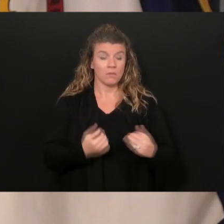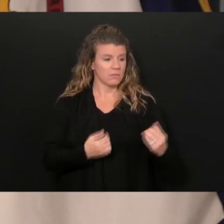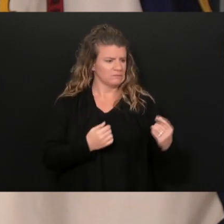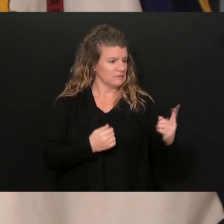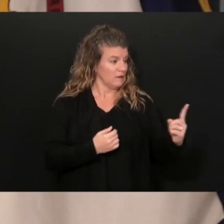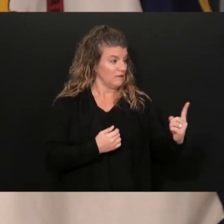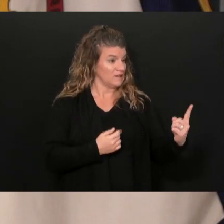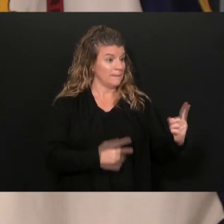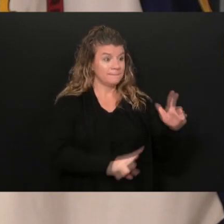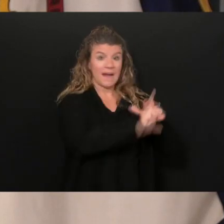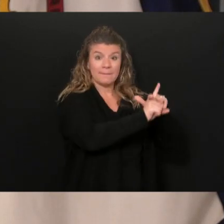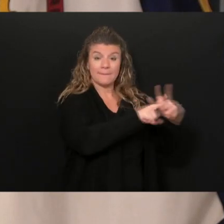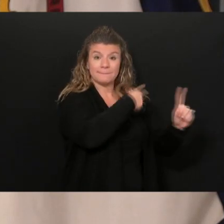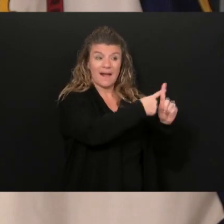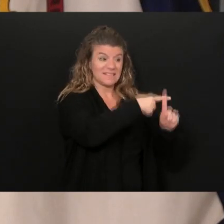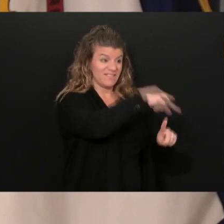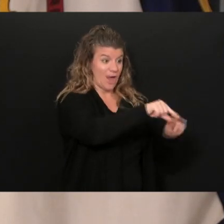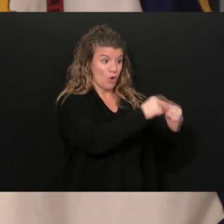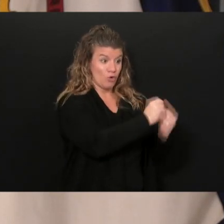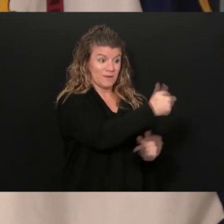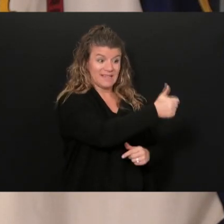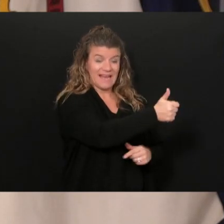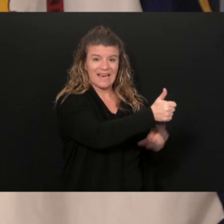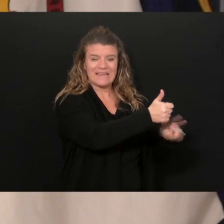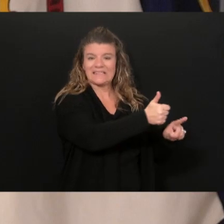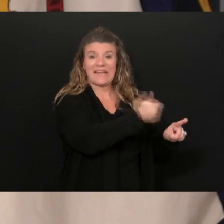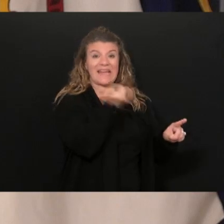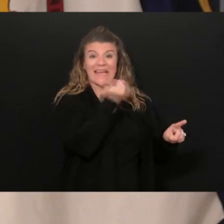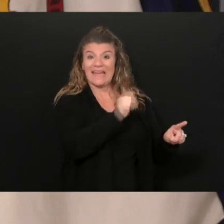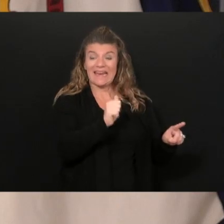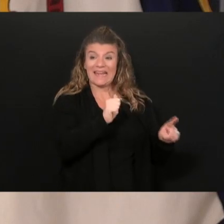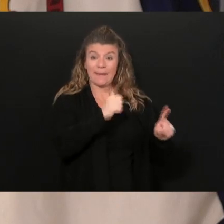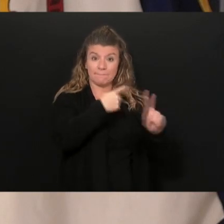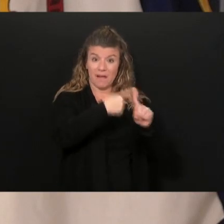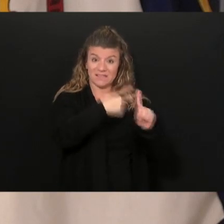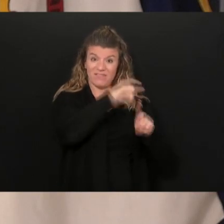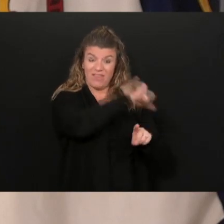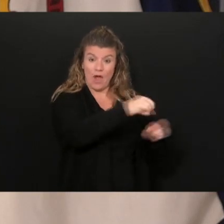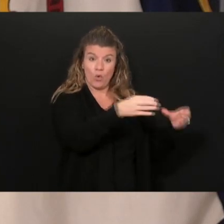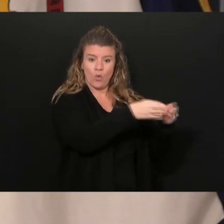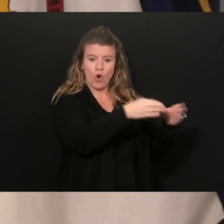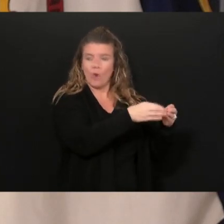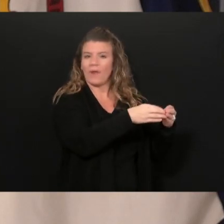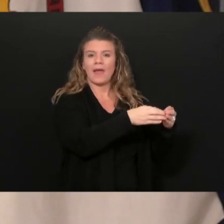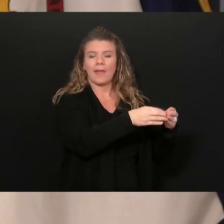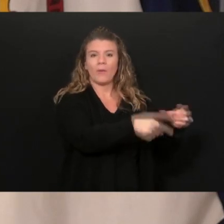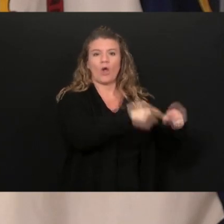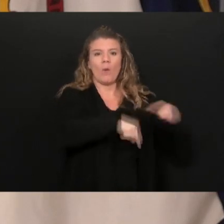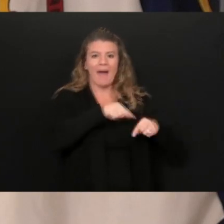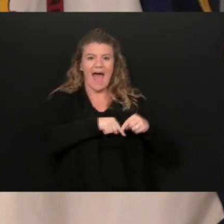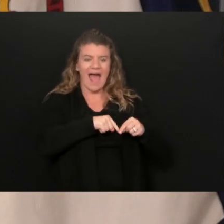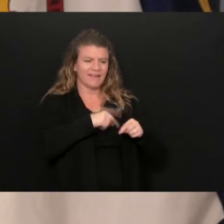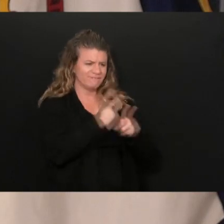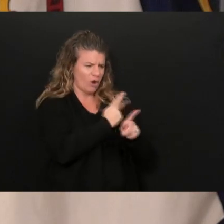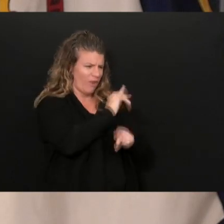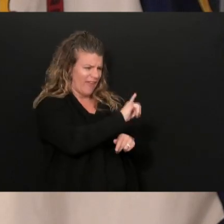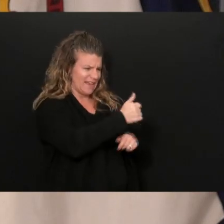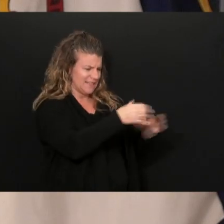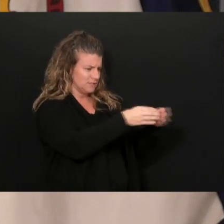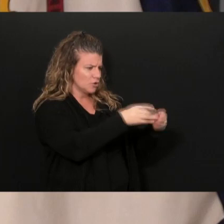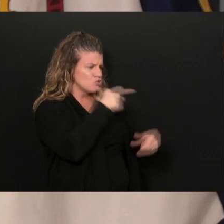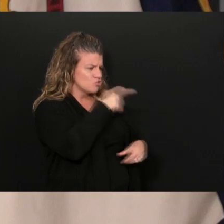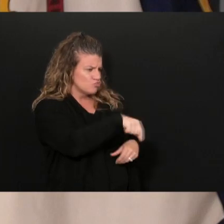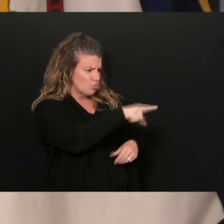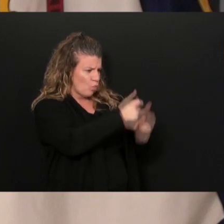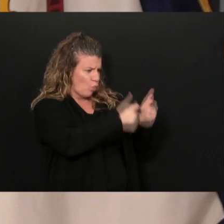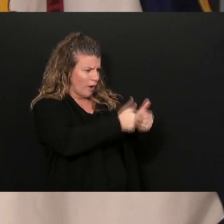a positive and everything, you know, that they have any kind of positive in that 10, then they can go back to the 10 and find out exactly which